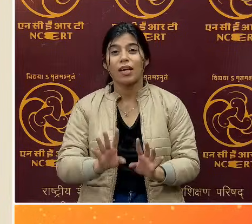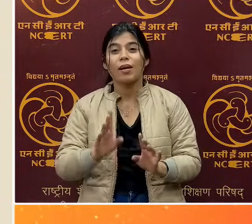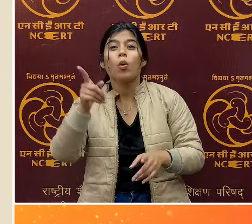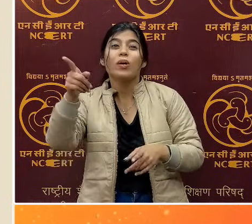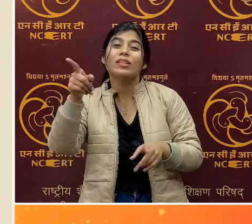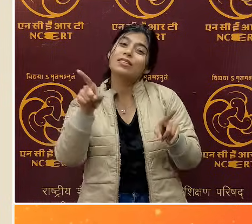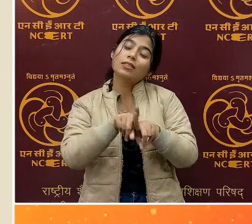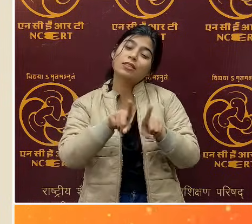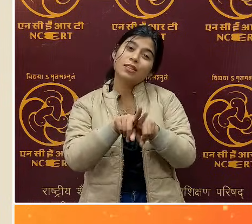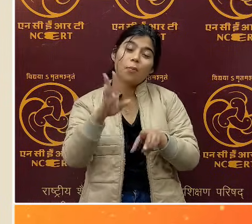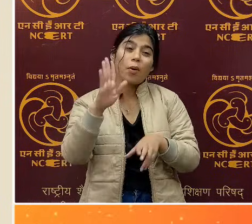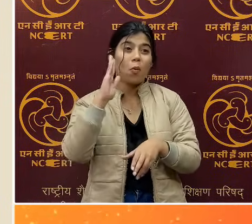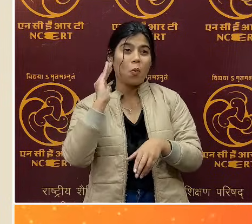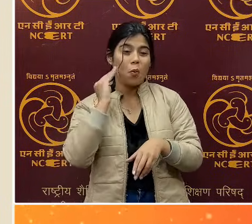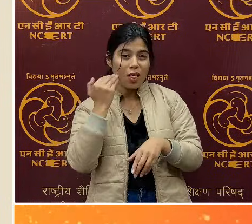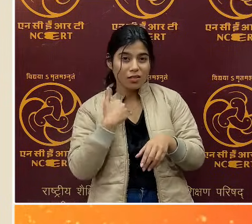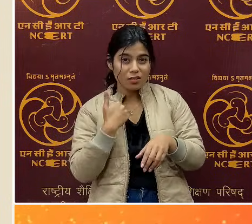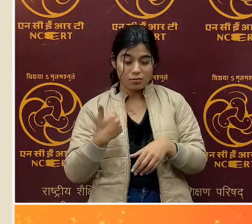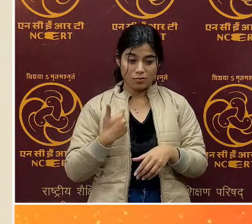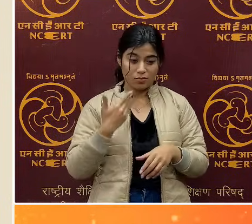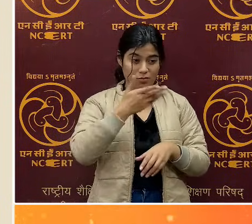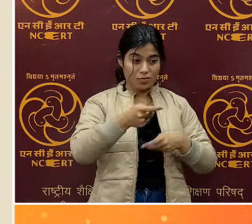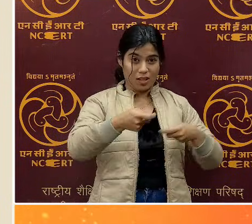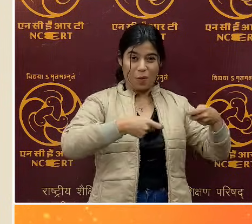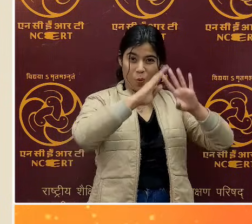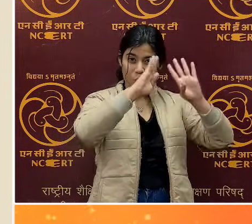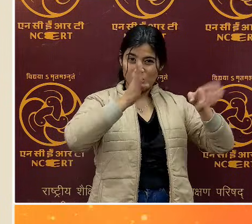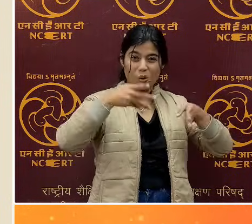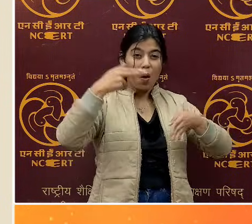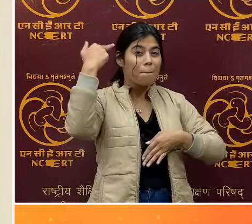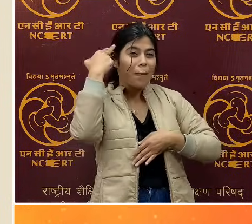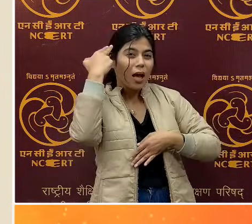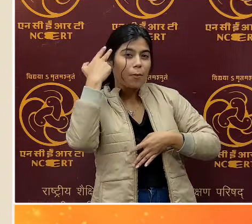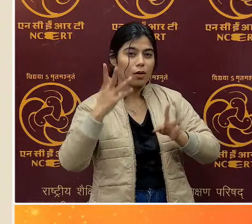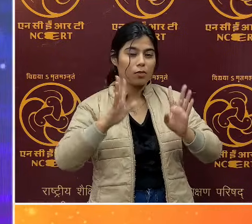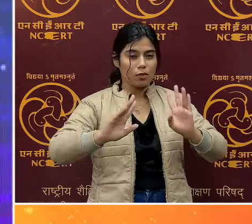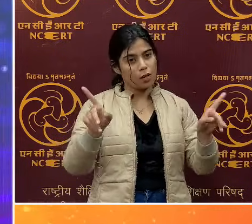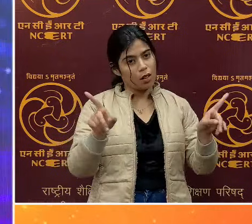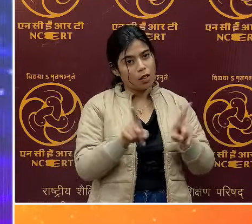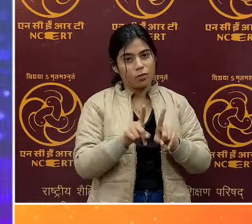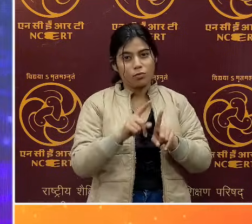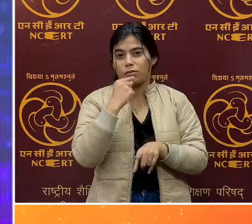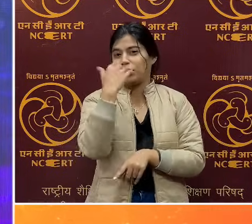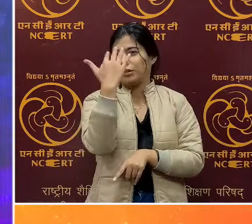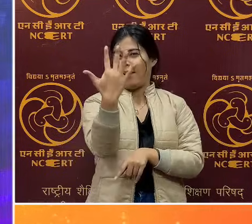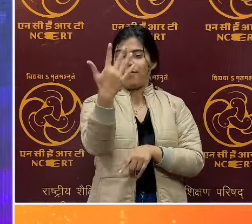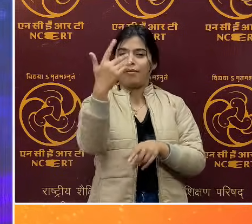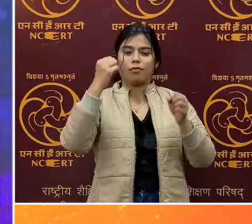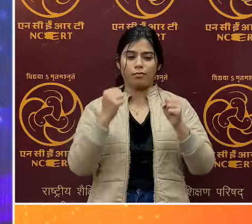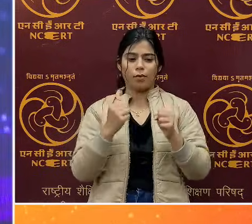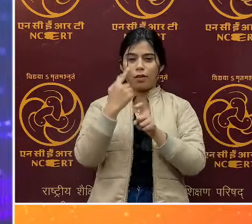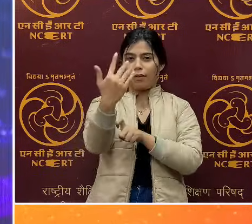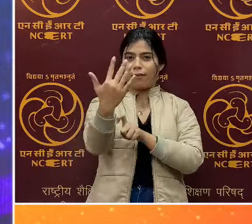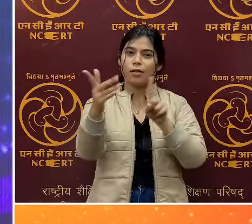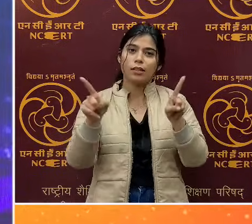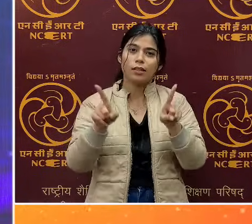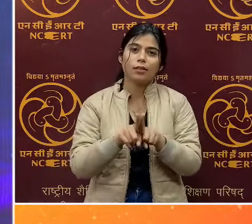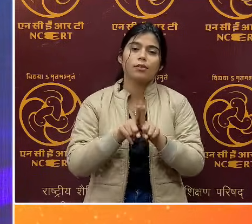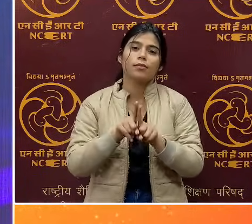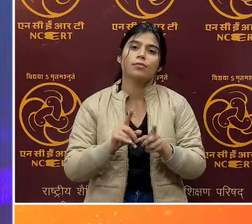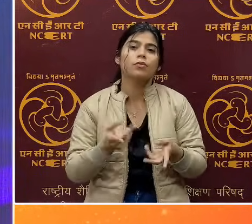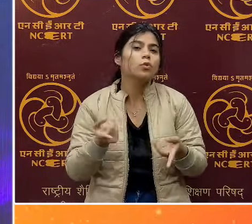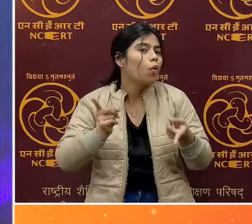there's a mirror which is placed right in front of you, and there's a mirror which is placed right at the back of you. Yes. So